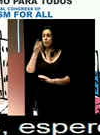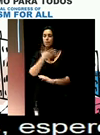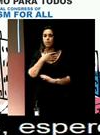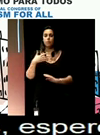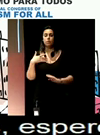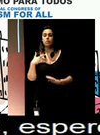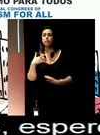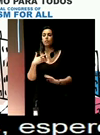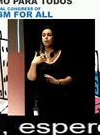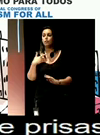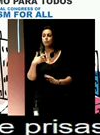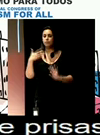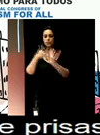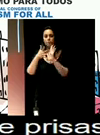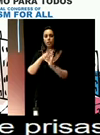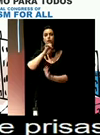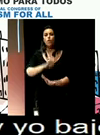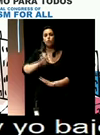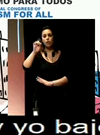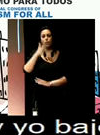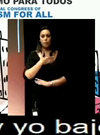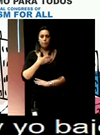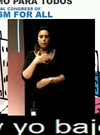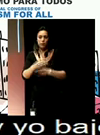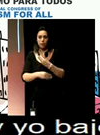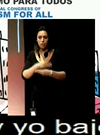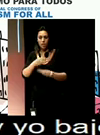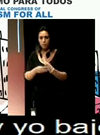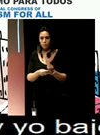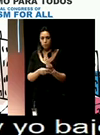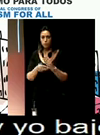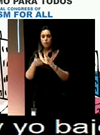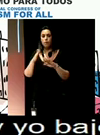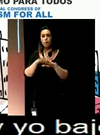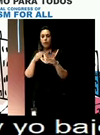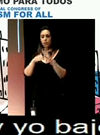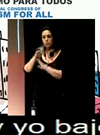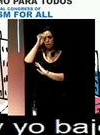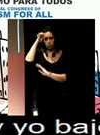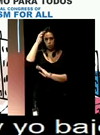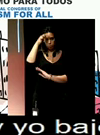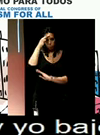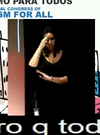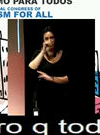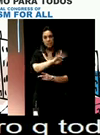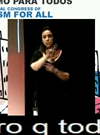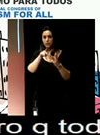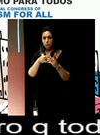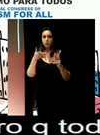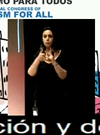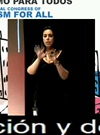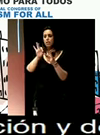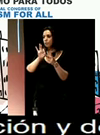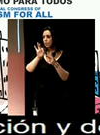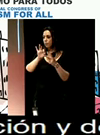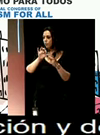First of all, I'm going to talk about the foundation and the accessibility services in general in the culture sector.